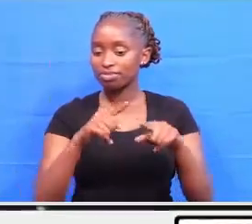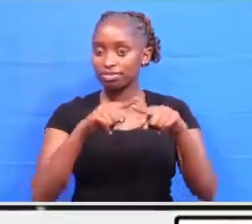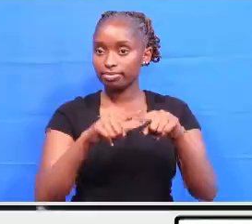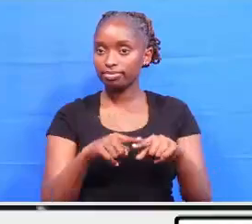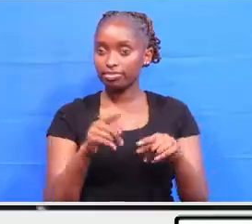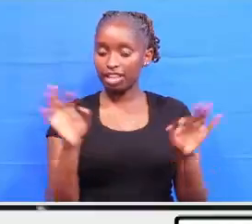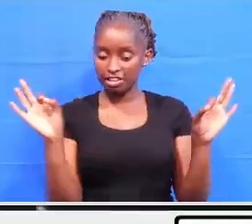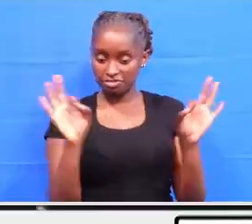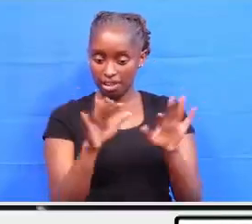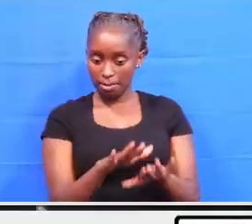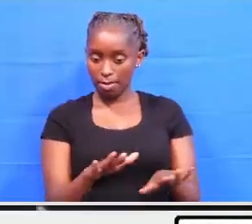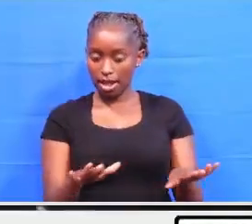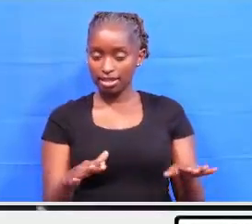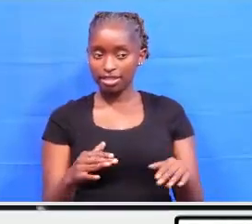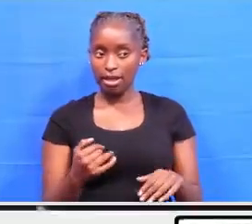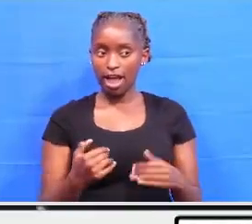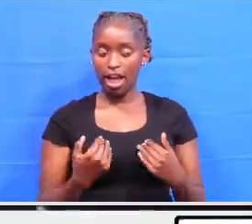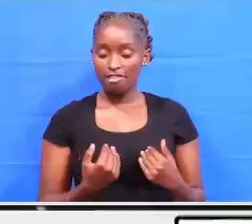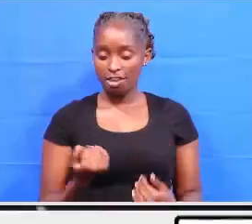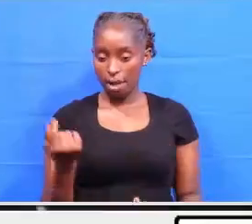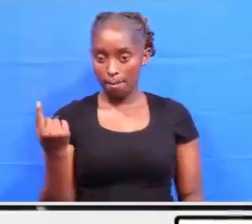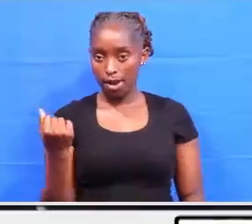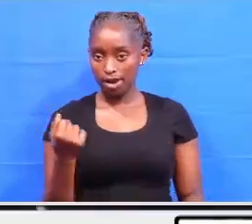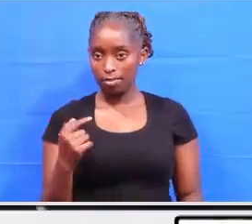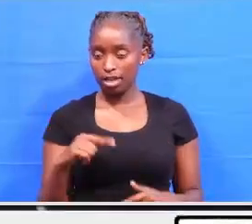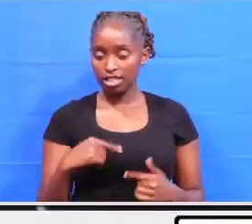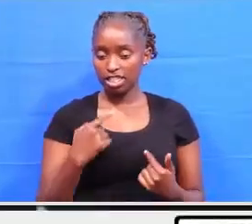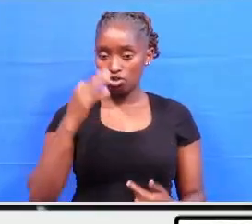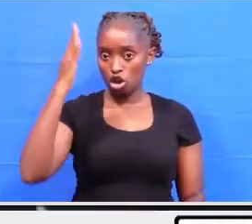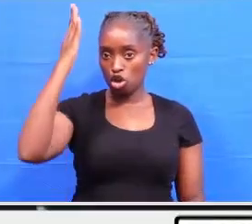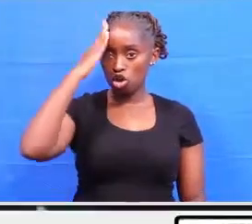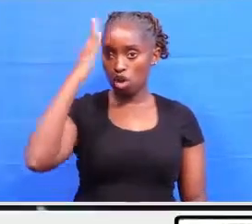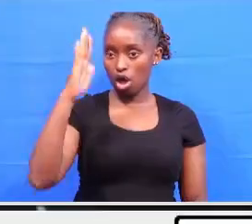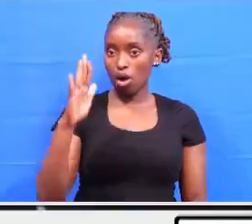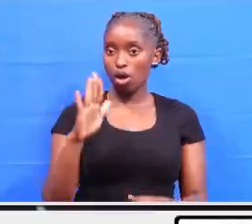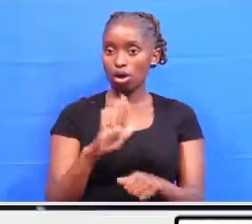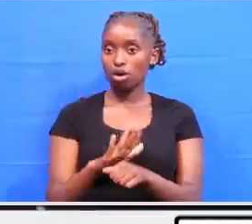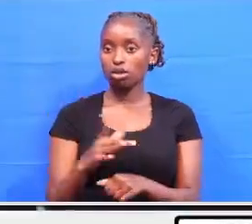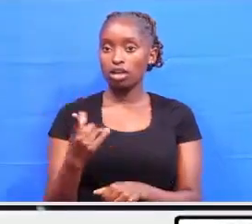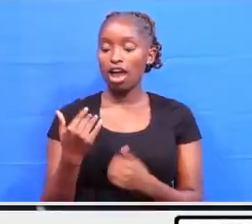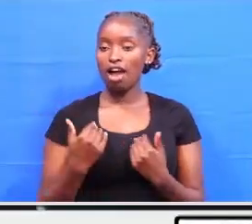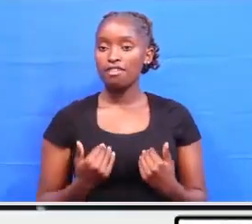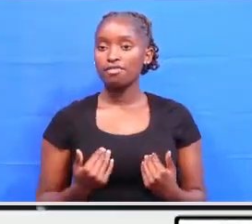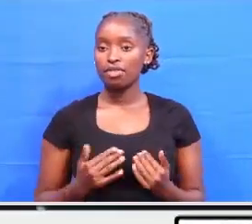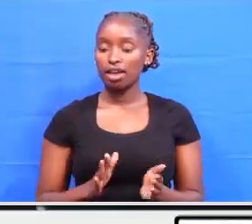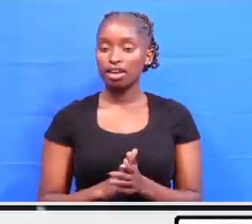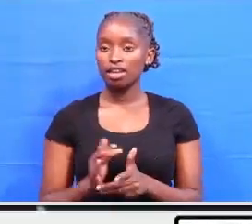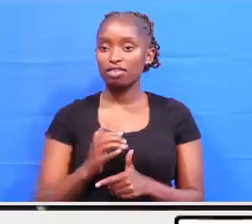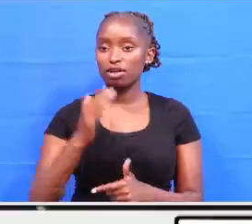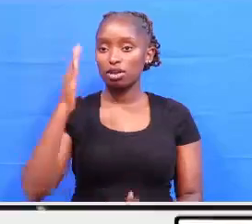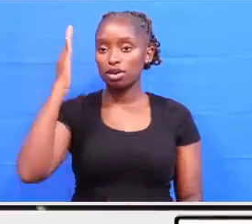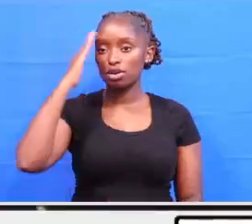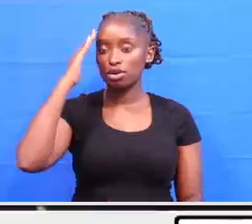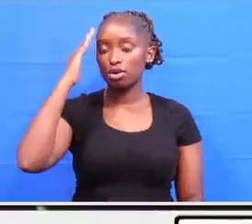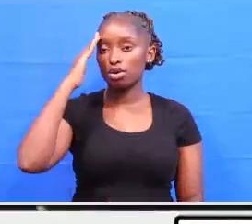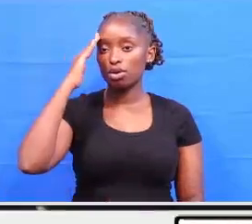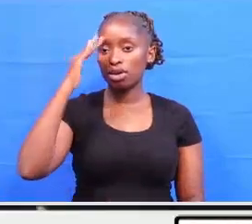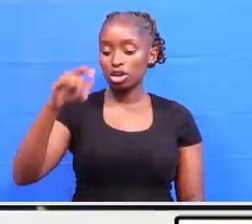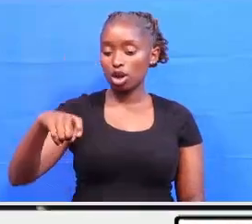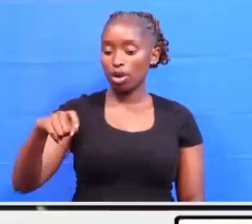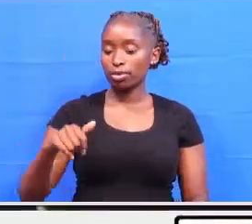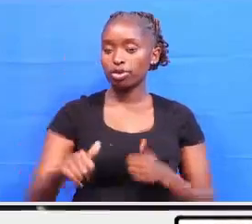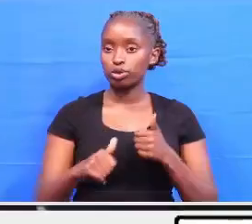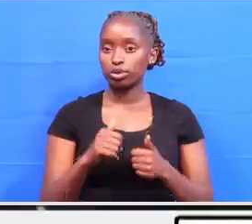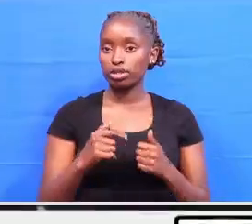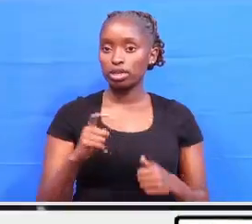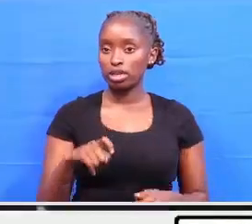understand that. I have the money. I get to determine how much I want in interest, and I get to determine the, you know, requirements that